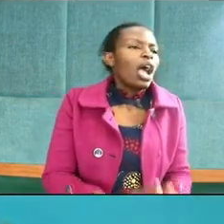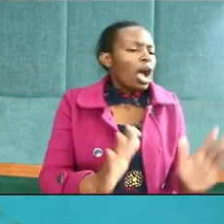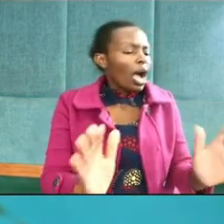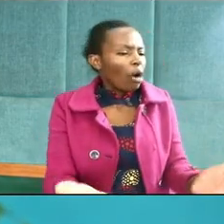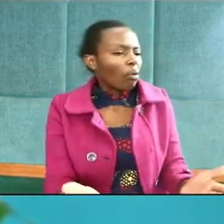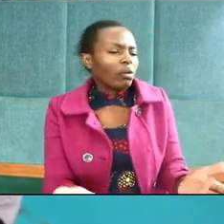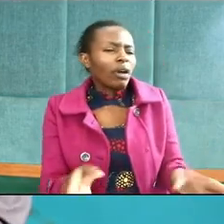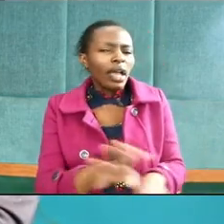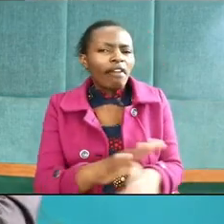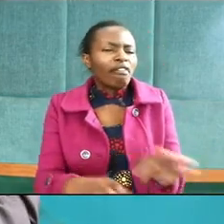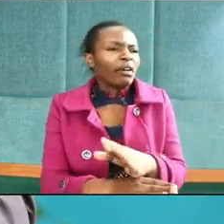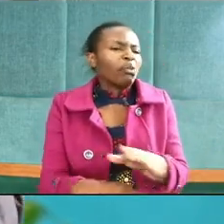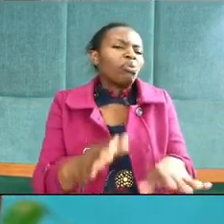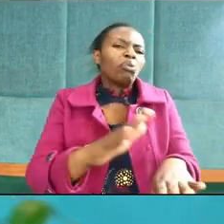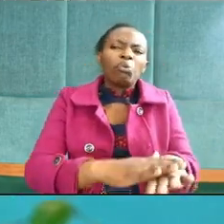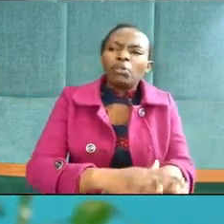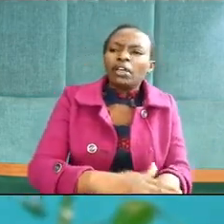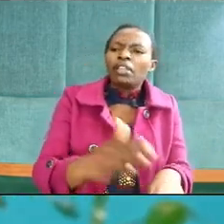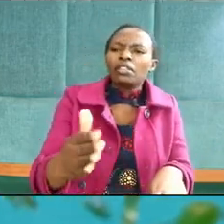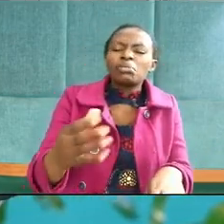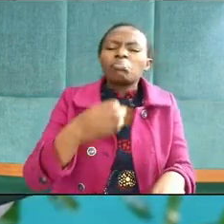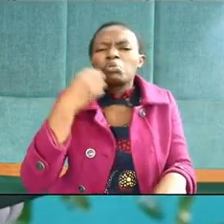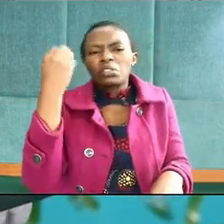how good they can look.